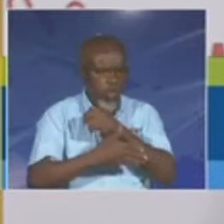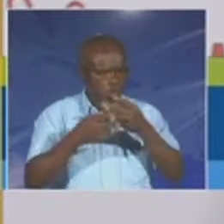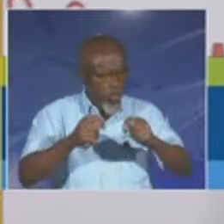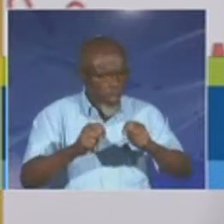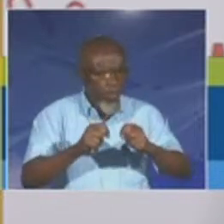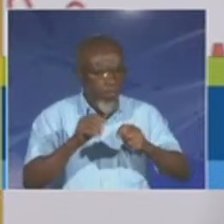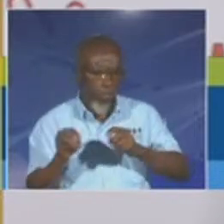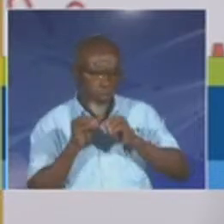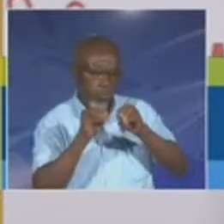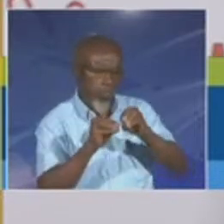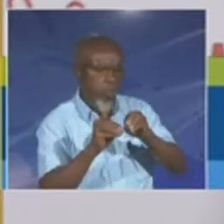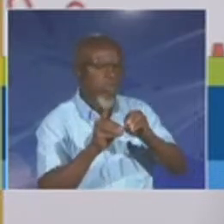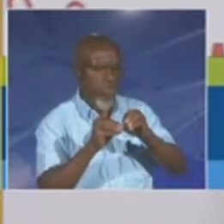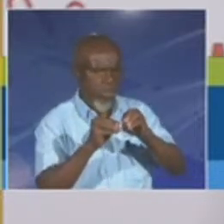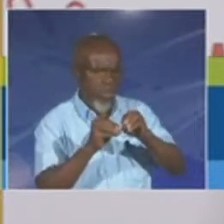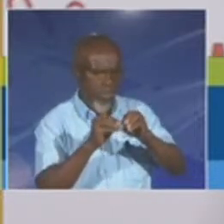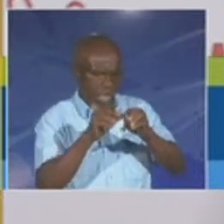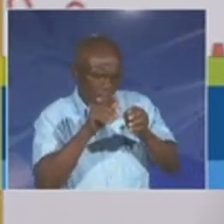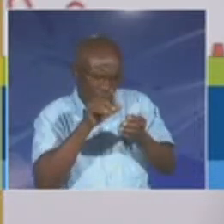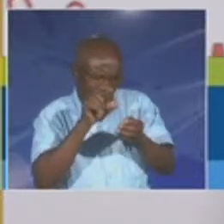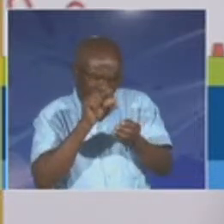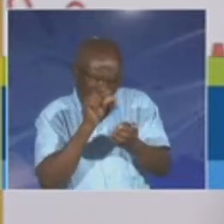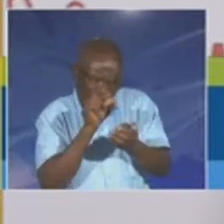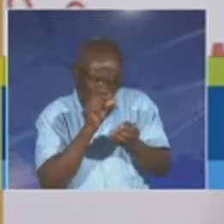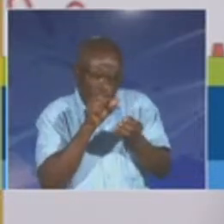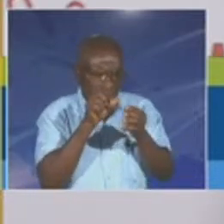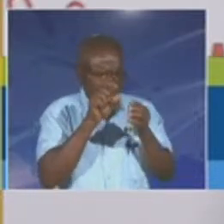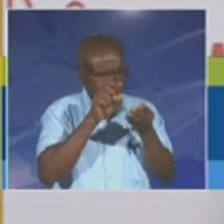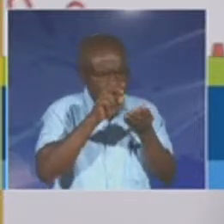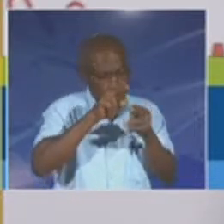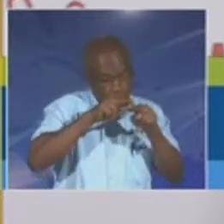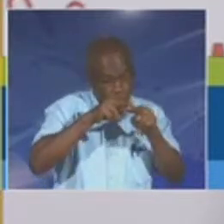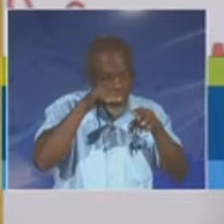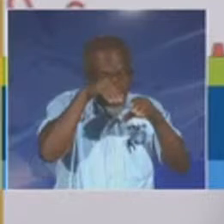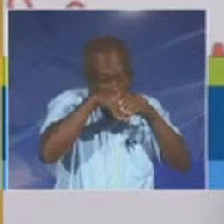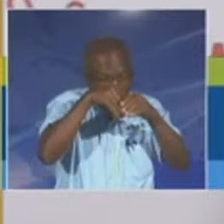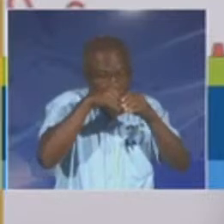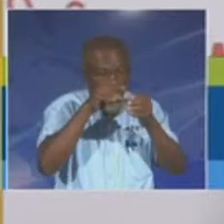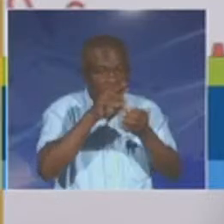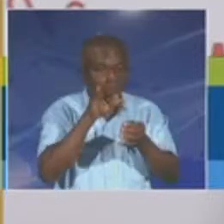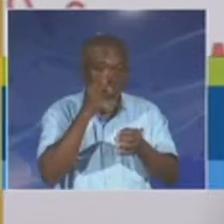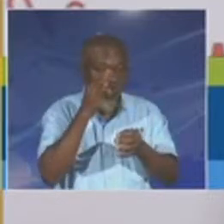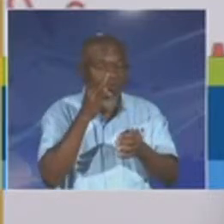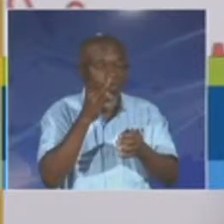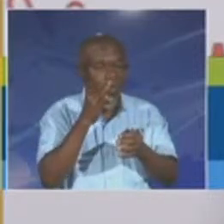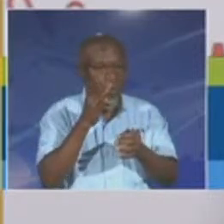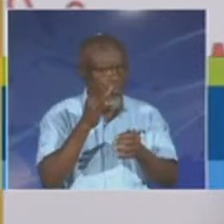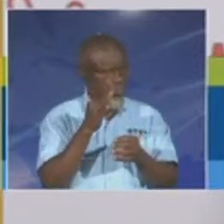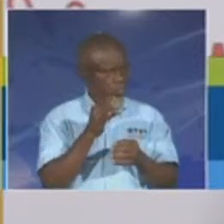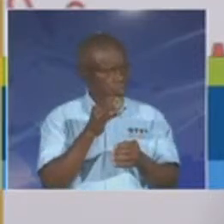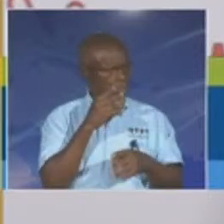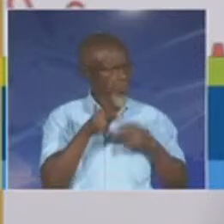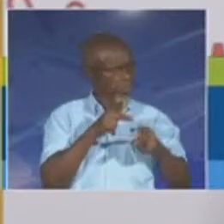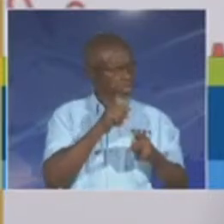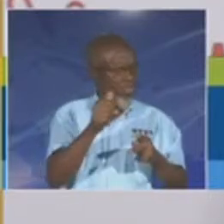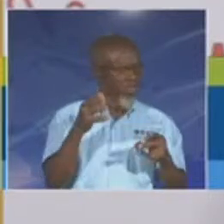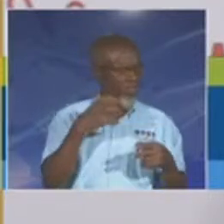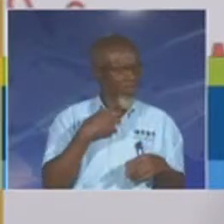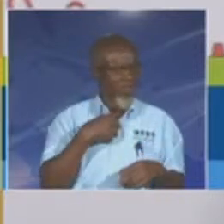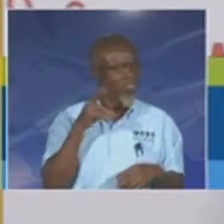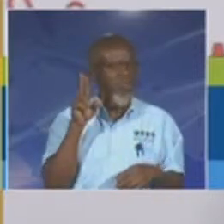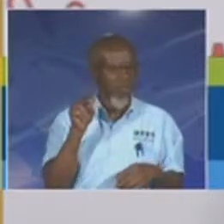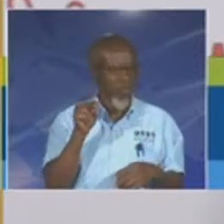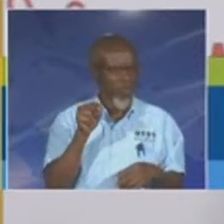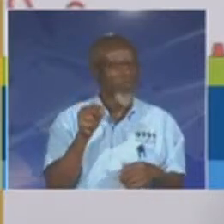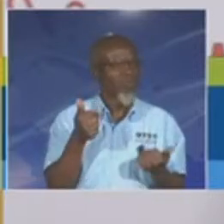the population did not complain. It's almost like they don't even notice, which means that you do not need to be afraid to actually put less salt in your food. don't